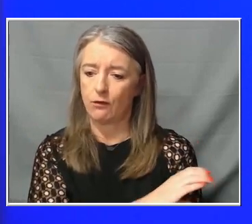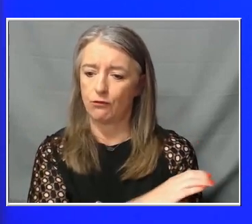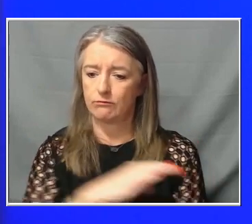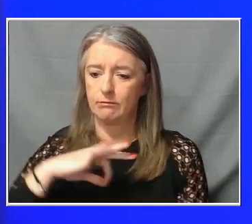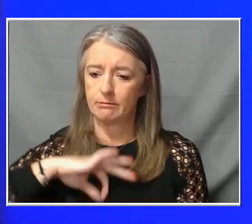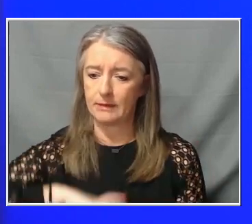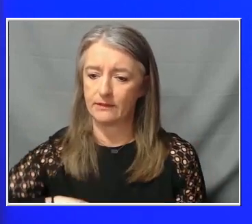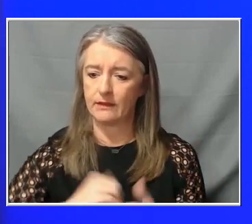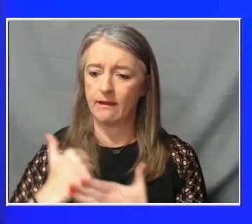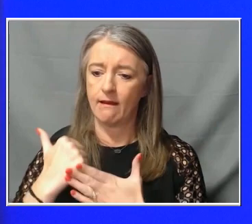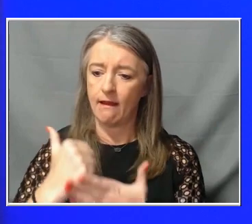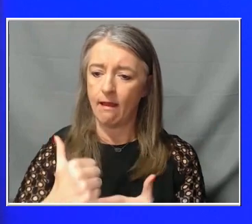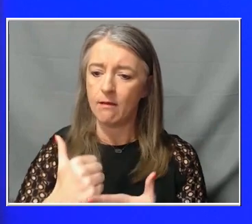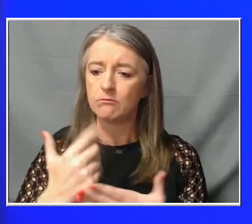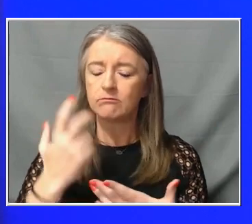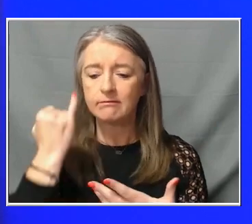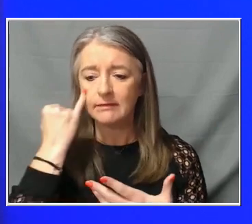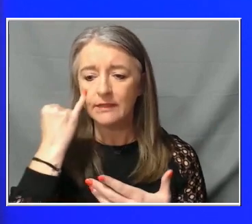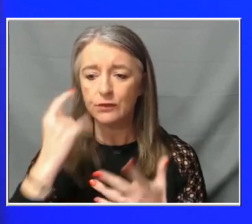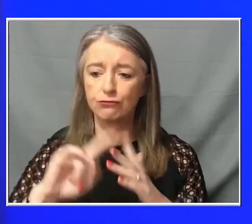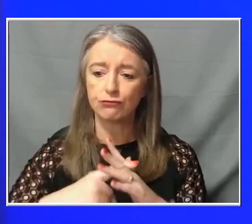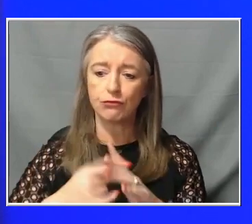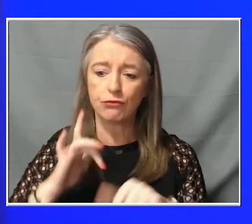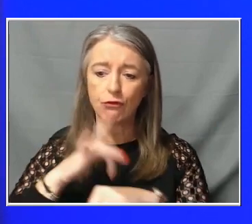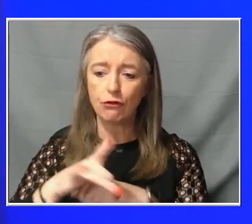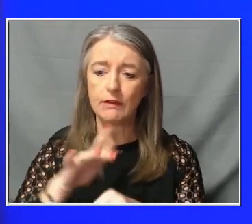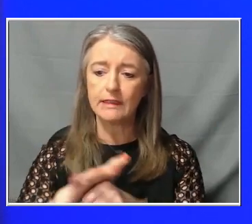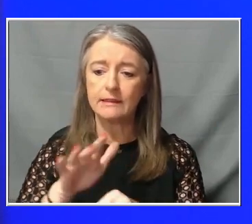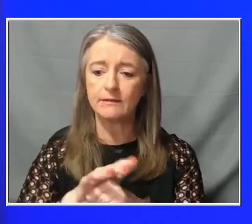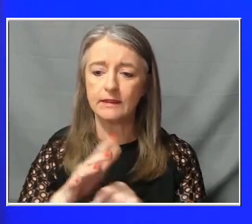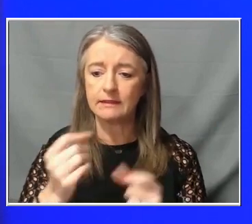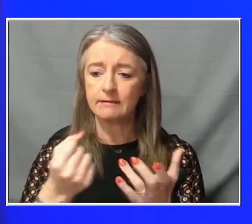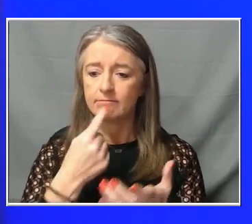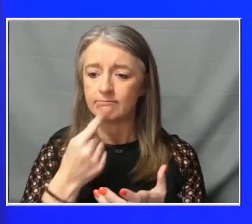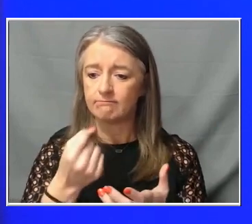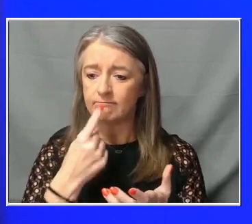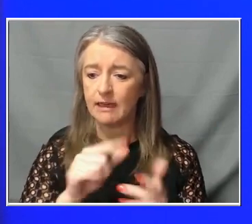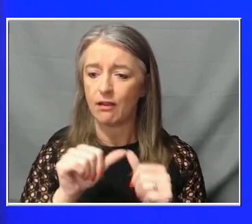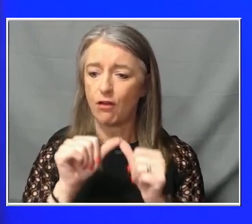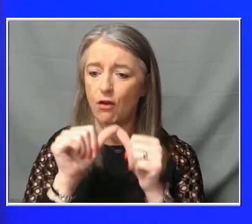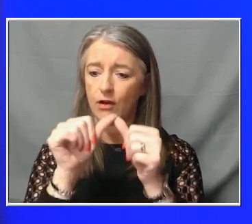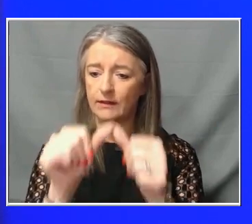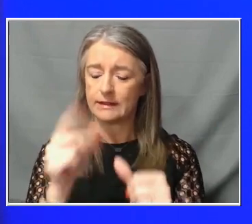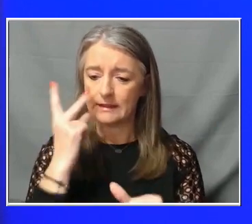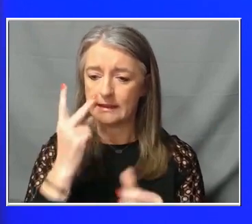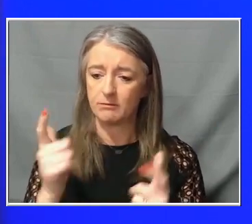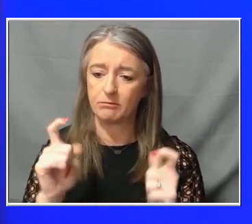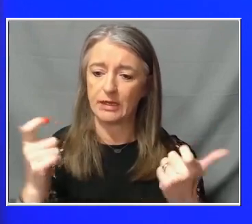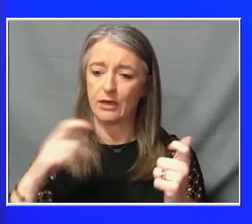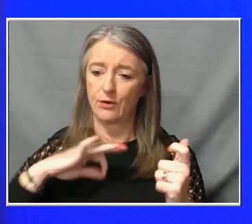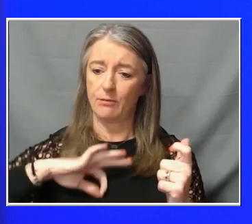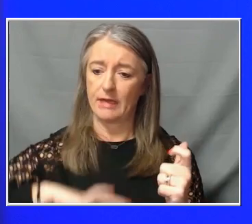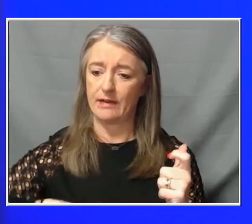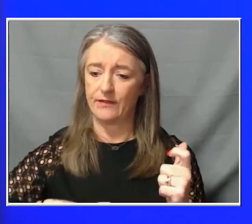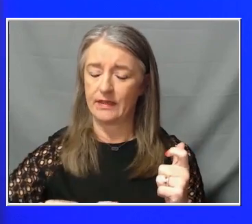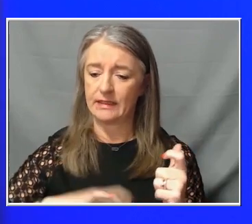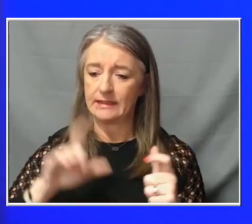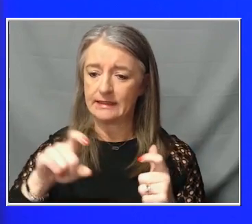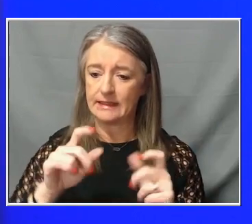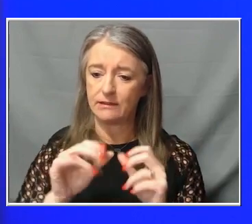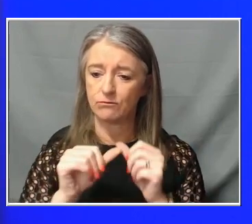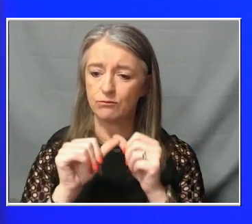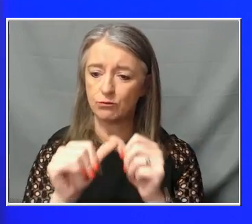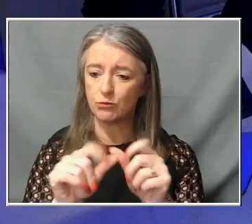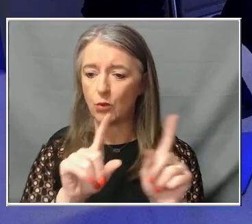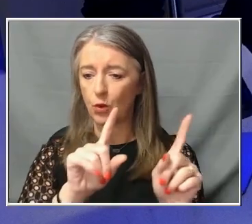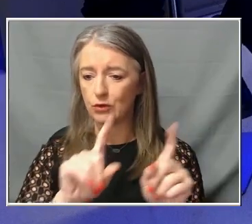over the long run, if you start it early enough and take it long enough, that we'll see a bigger benefit. But we need longer trials to figure